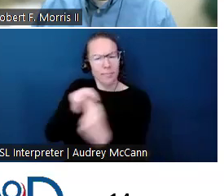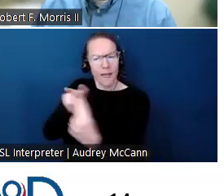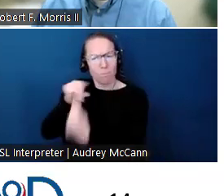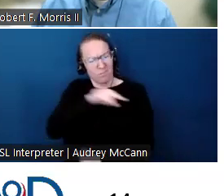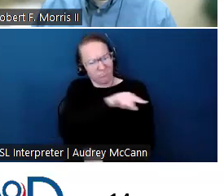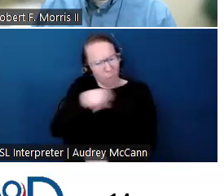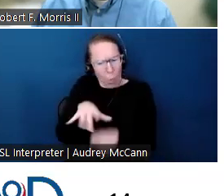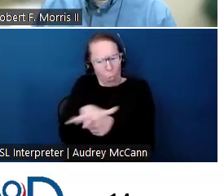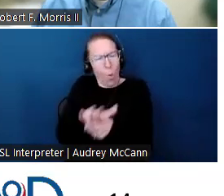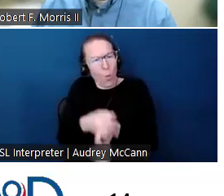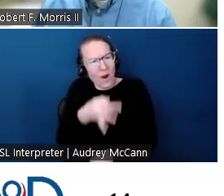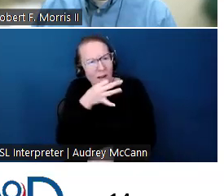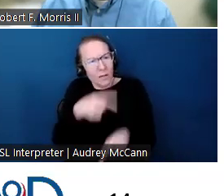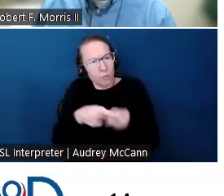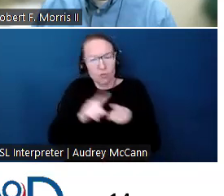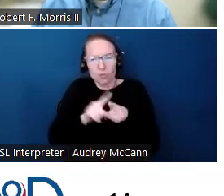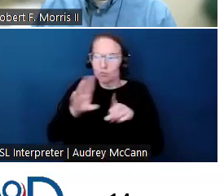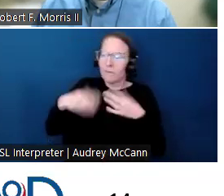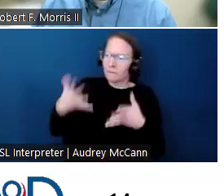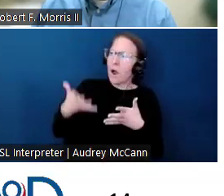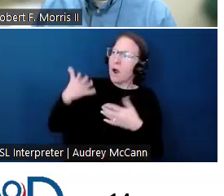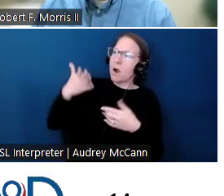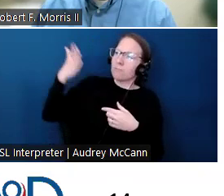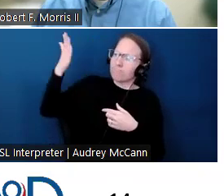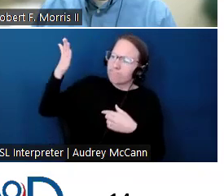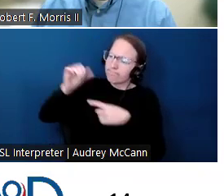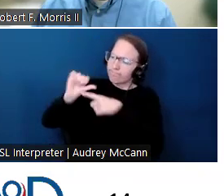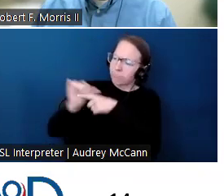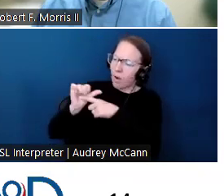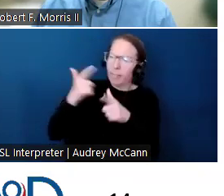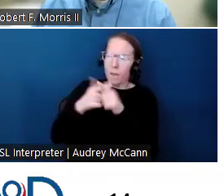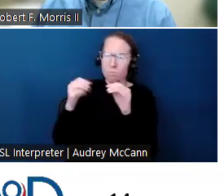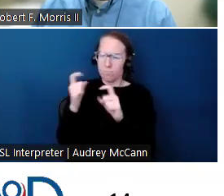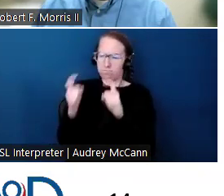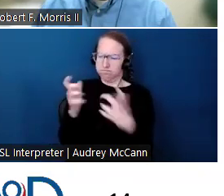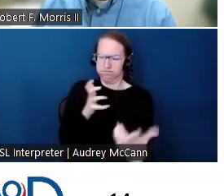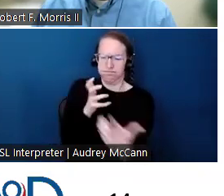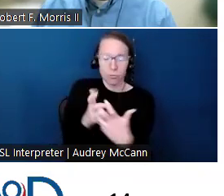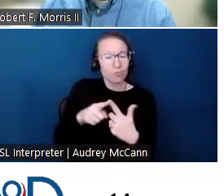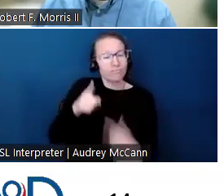to the community, and then tailoring them more specifically for our Career Center staff.